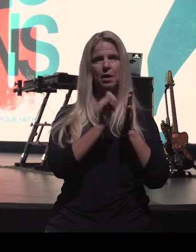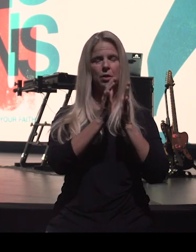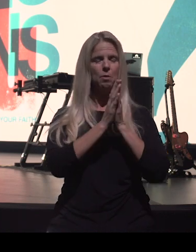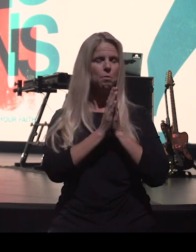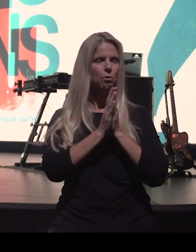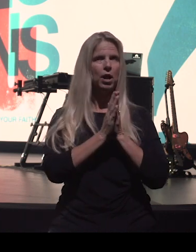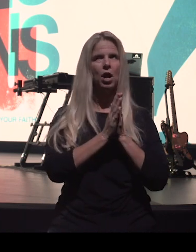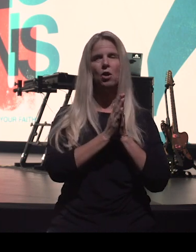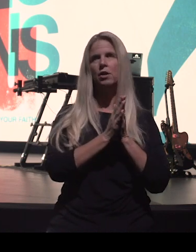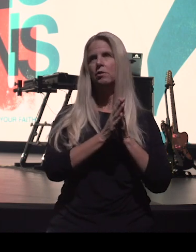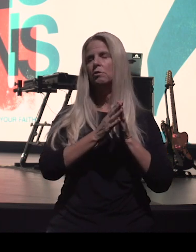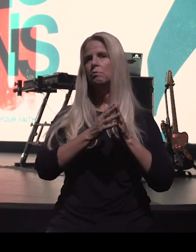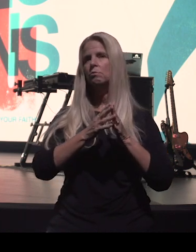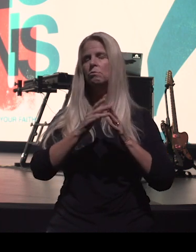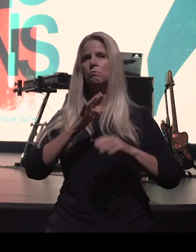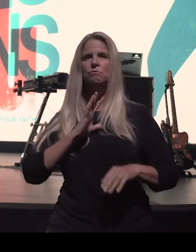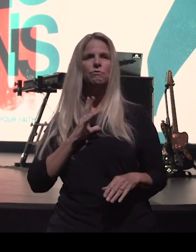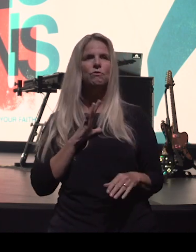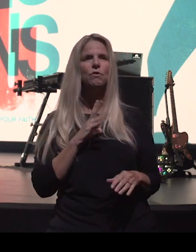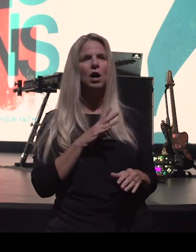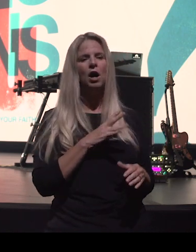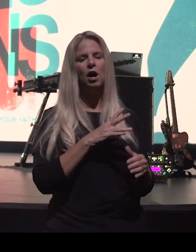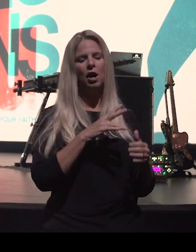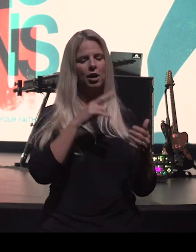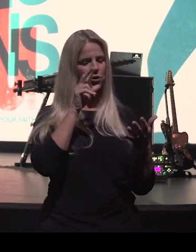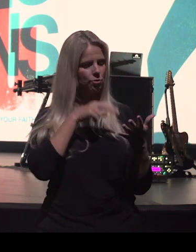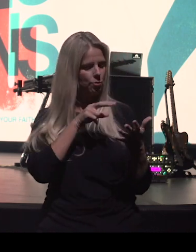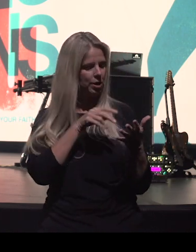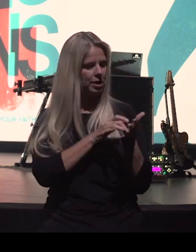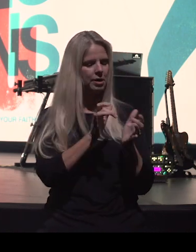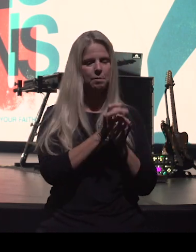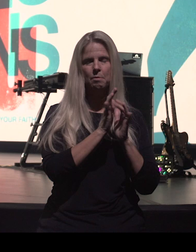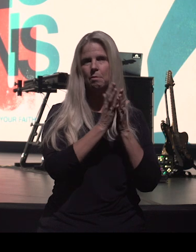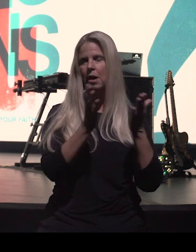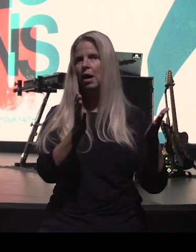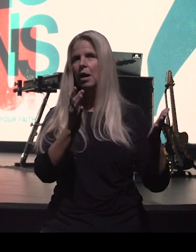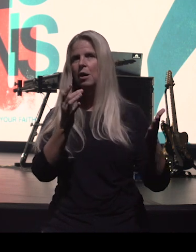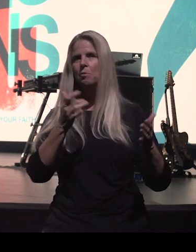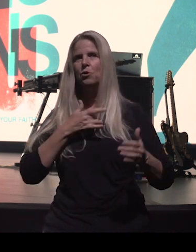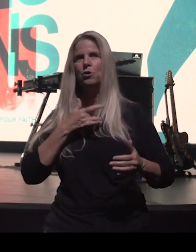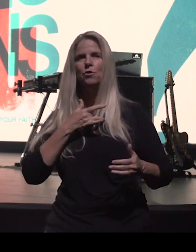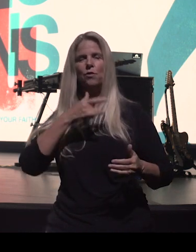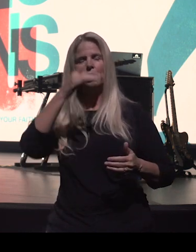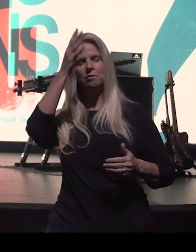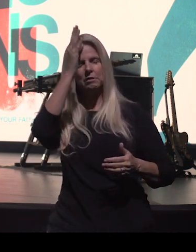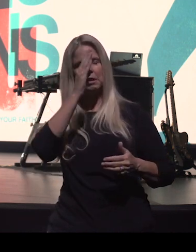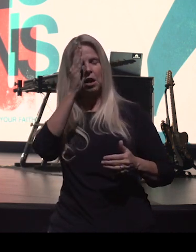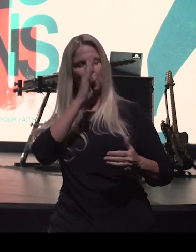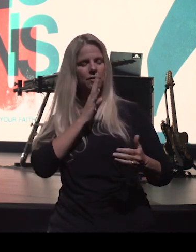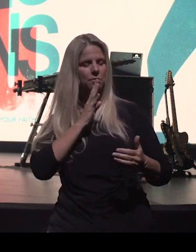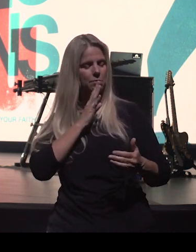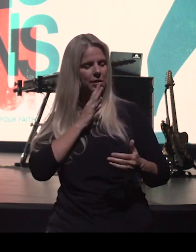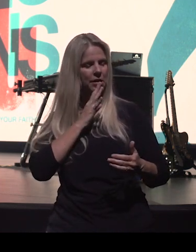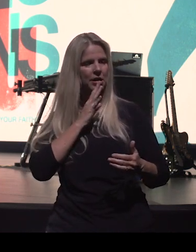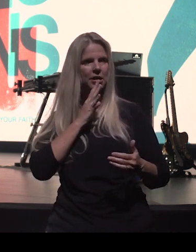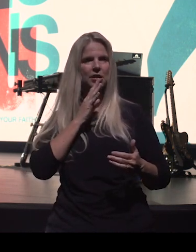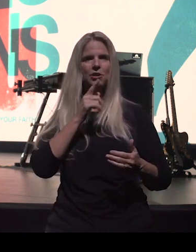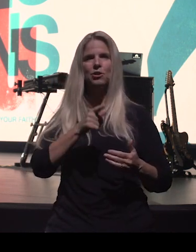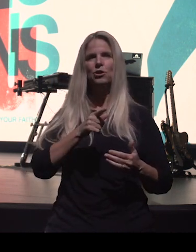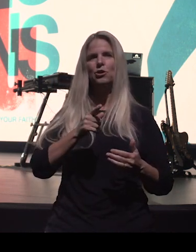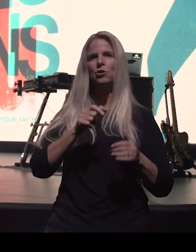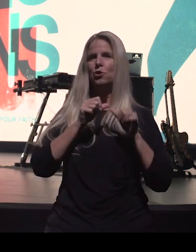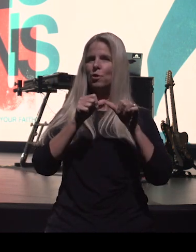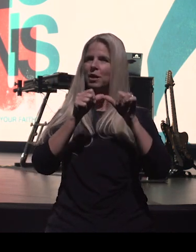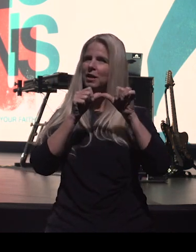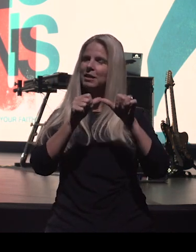You were praying to God, and you'd get into God's word and just felt like God was really speaking to you. Things were jumping off the page. You know, you're consistent in church.